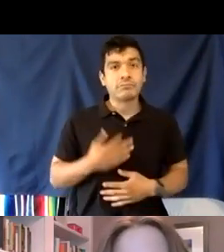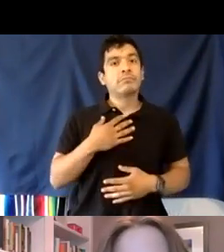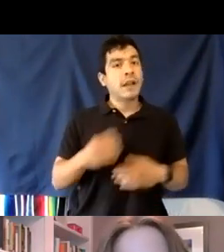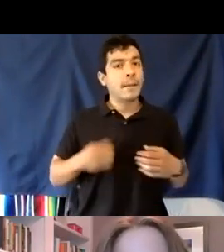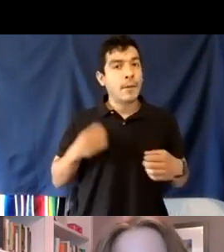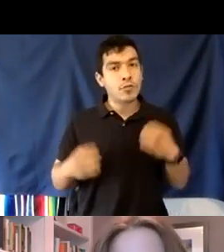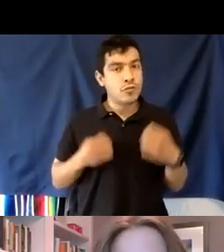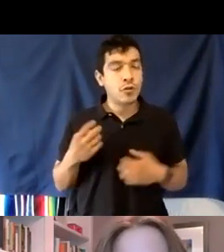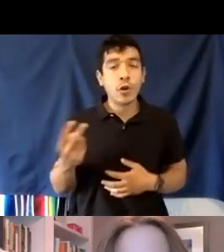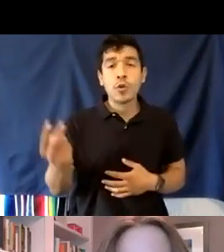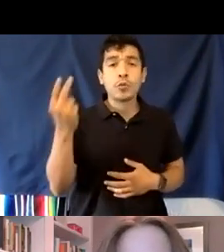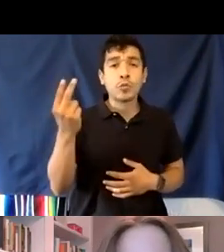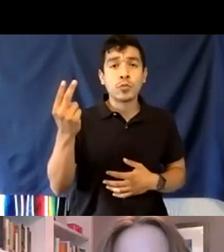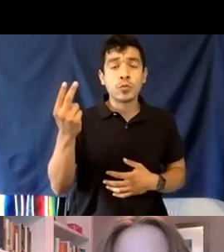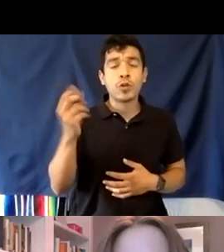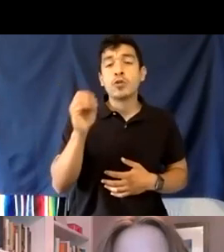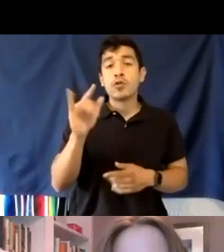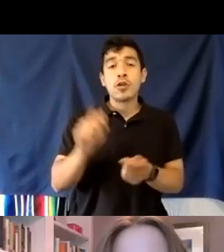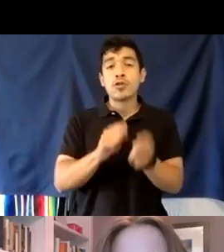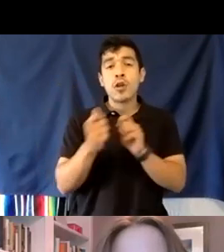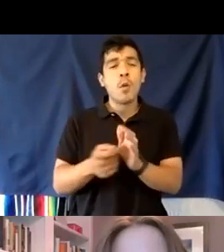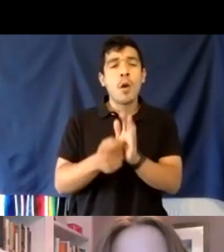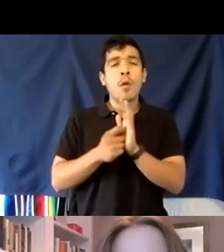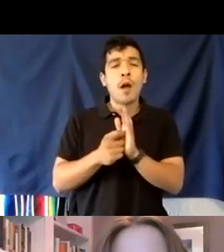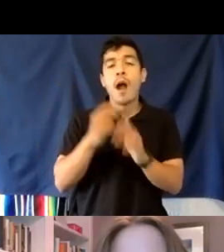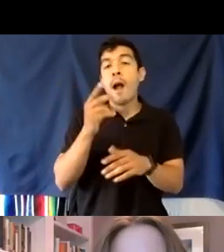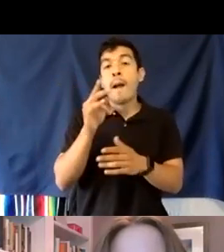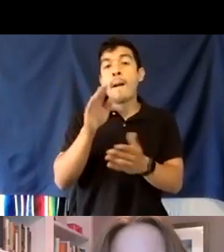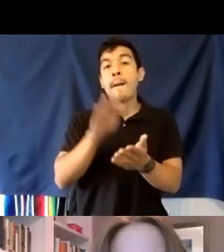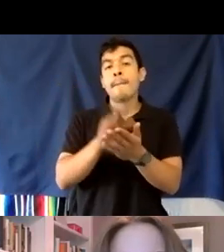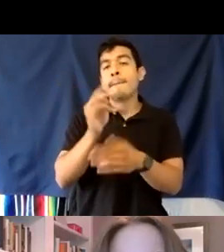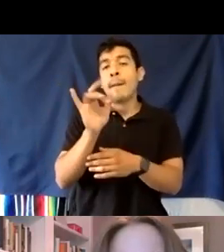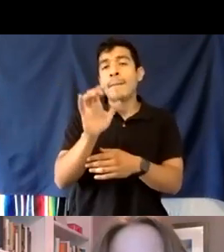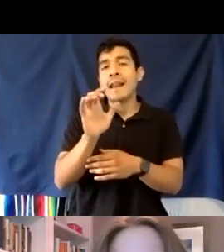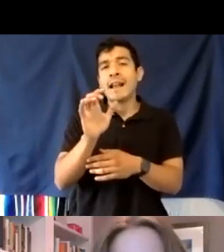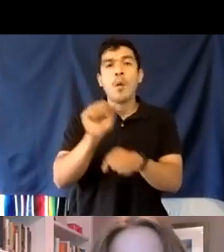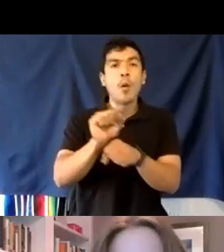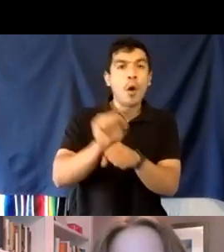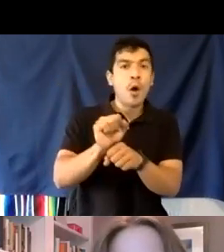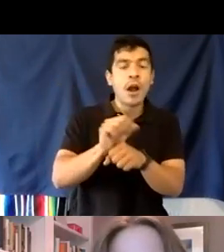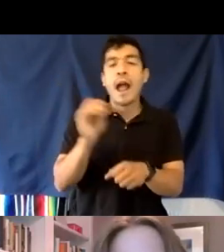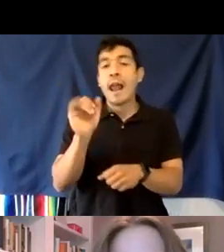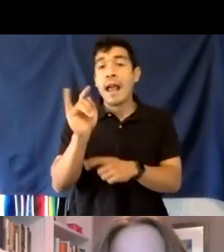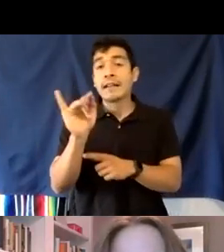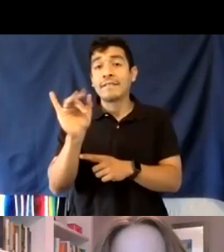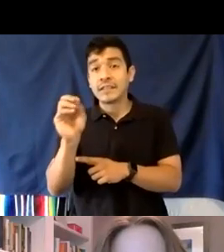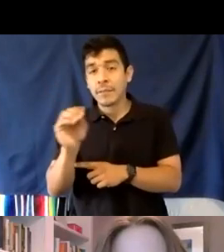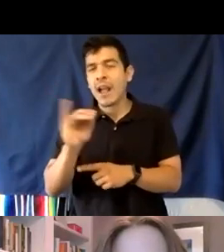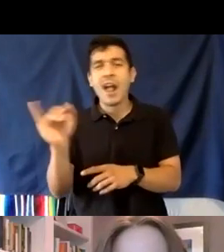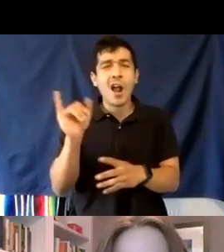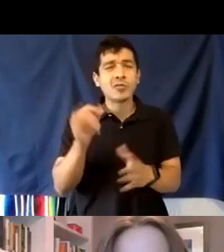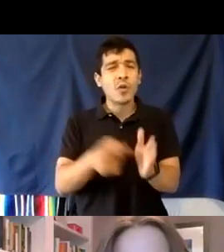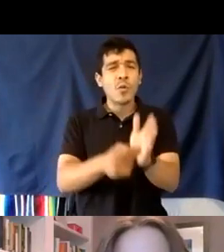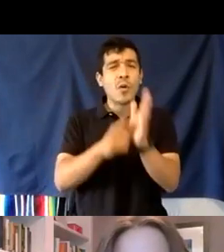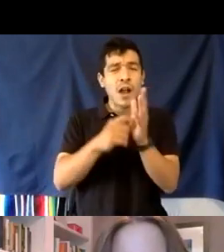require, social change requires sustained public engagement and activism. And it also, it requires information and data that can